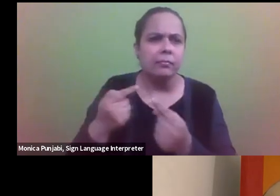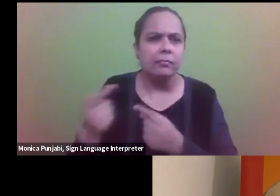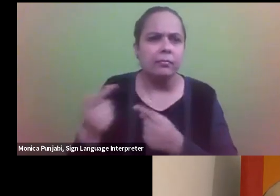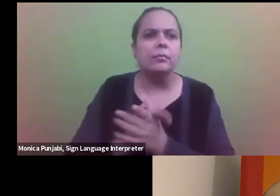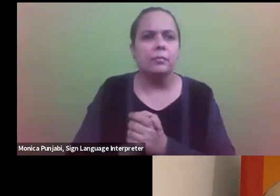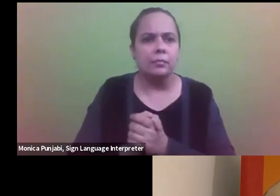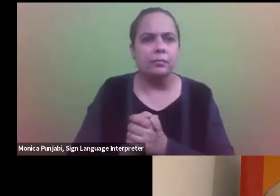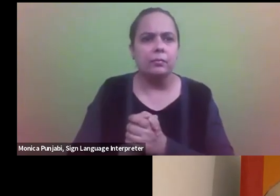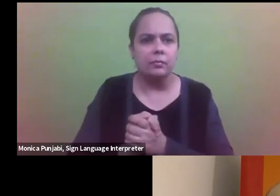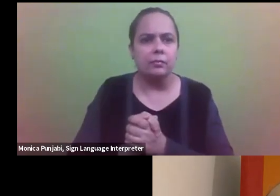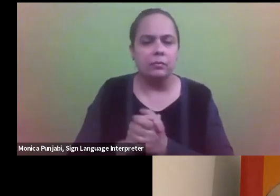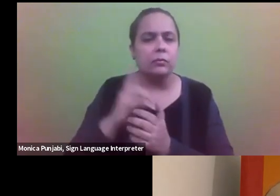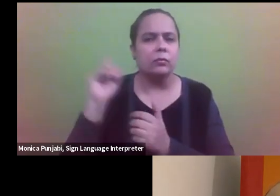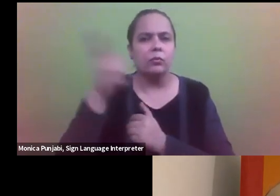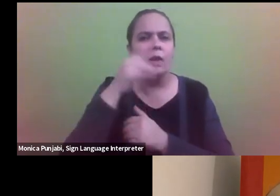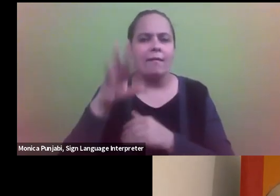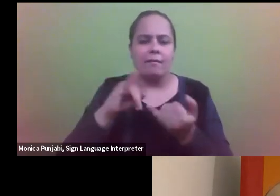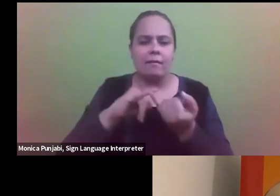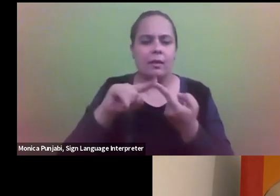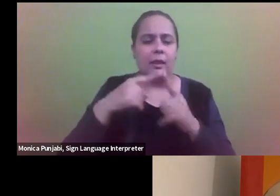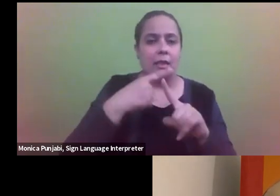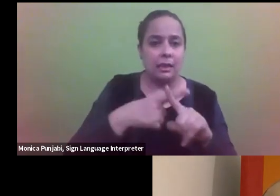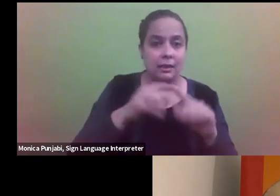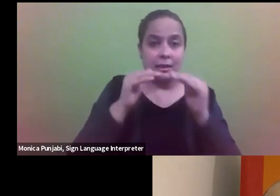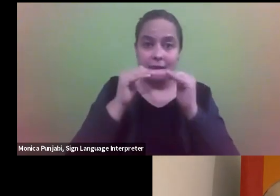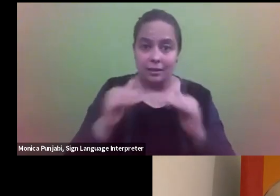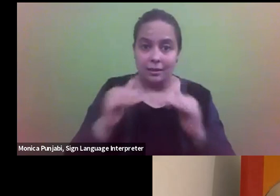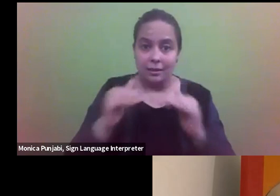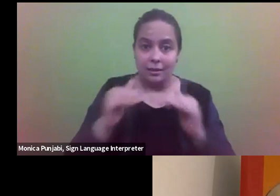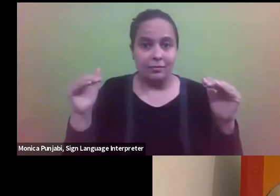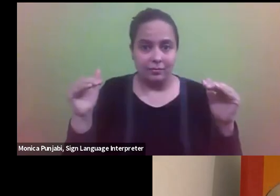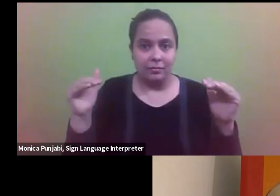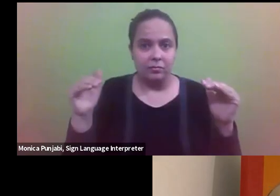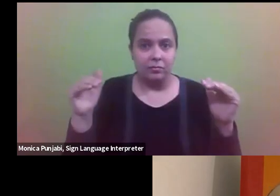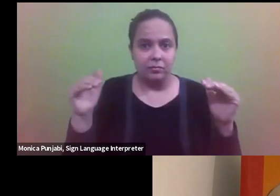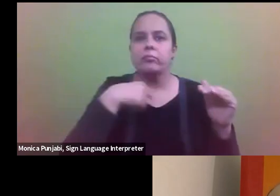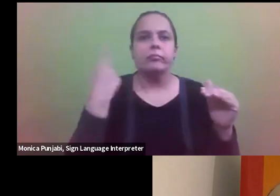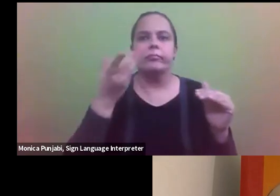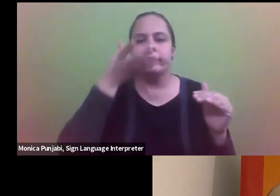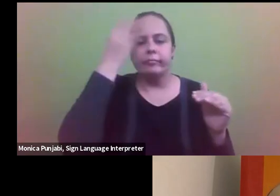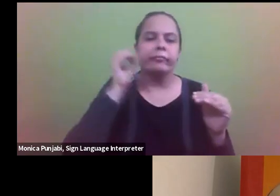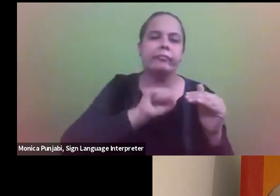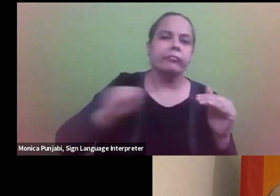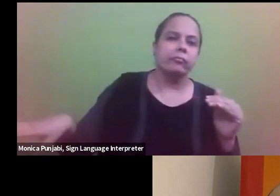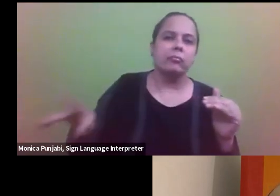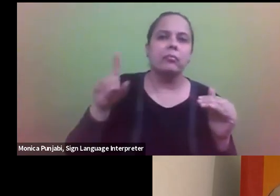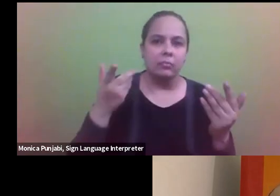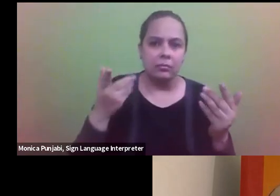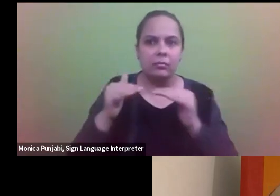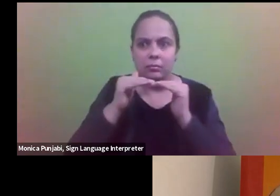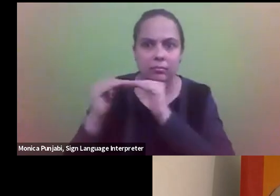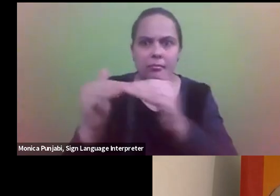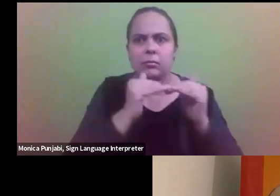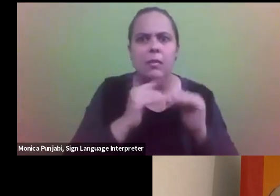often overlooked in the discussion of addressing inequality and discrimination throughout Indian society. So the question is, would you say